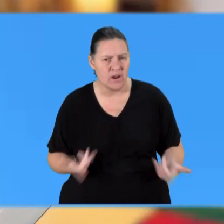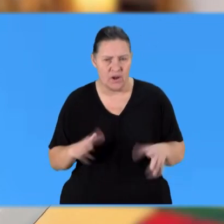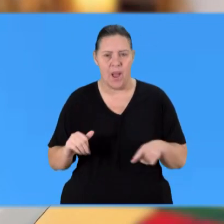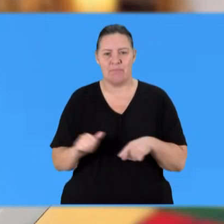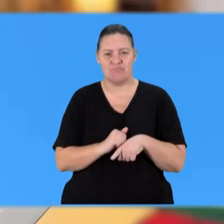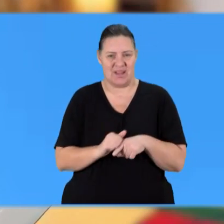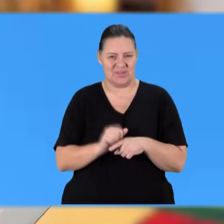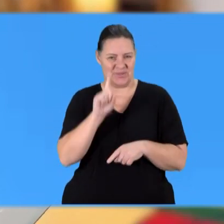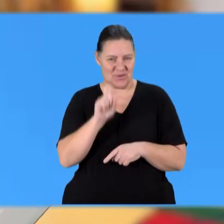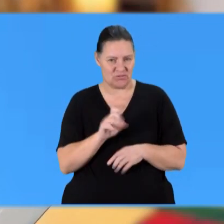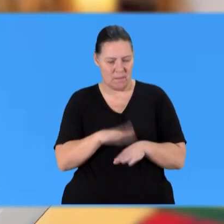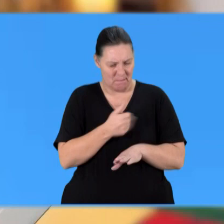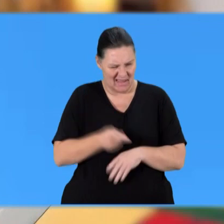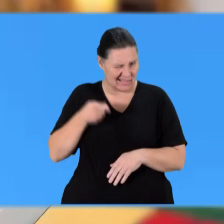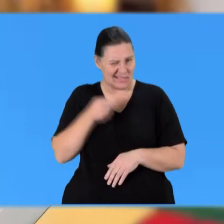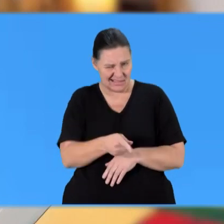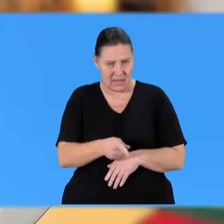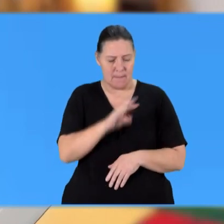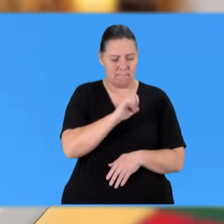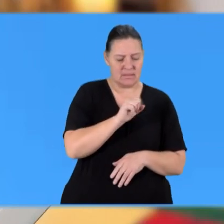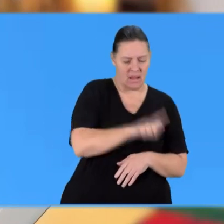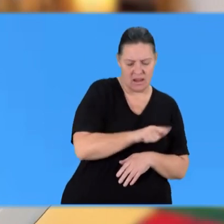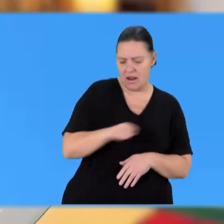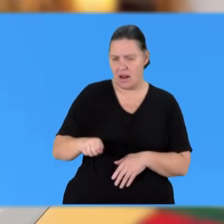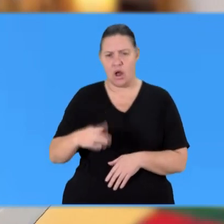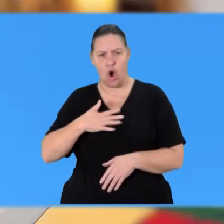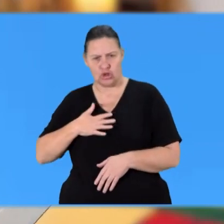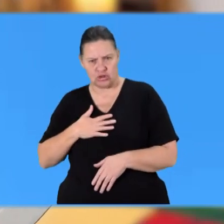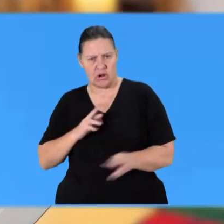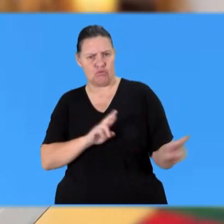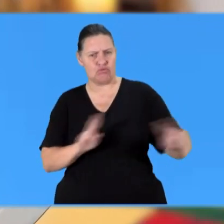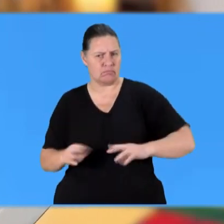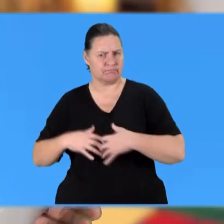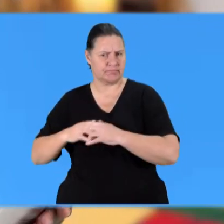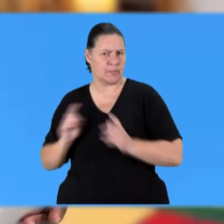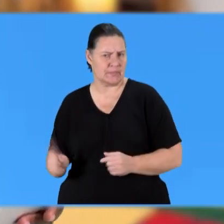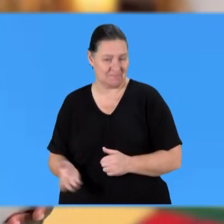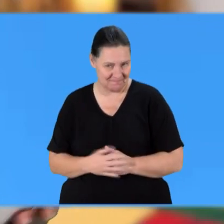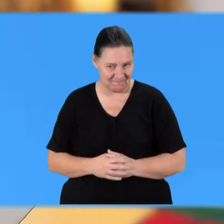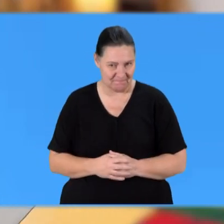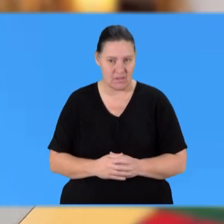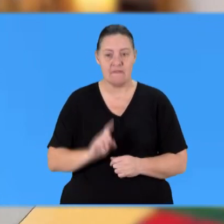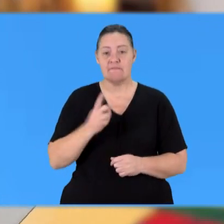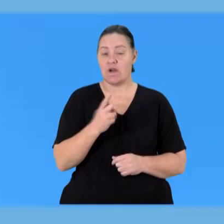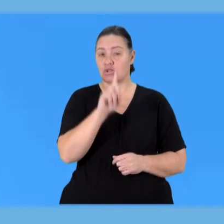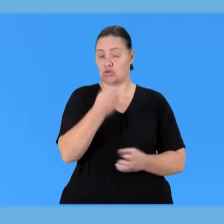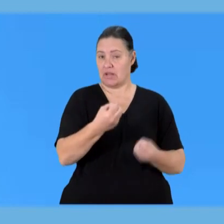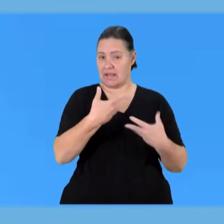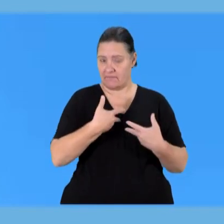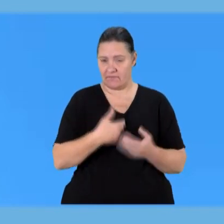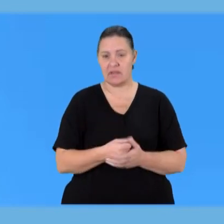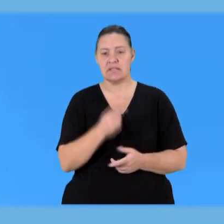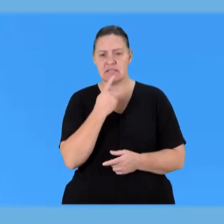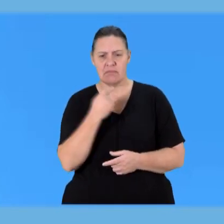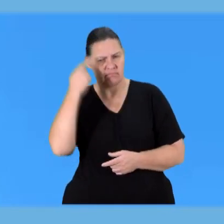doing practice questions that are based on that particular reaction of metal and oxygen. So let's start. So the first question given